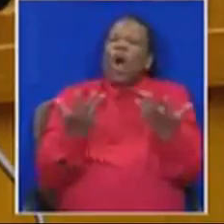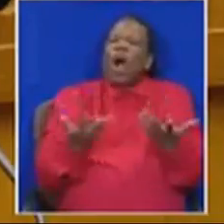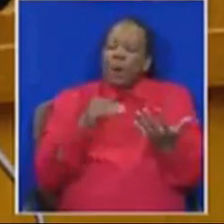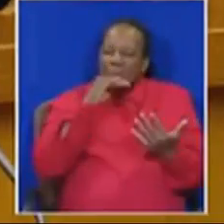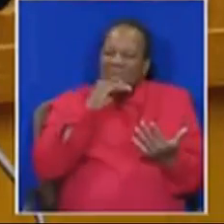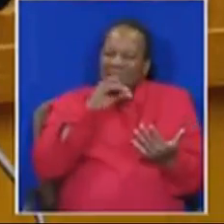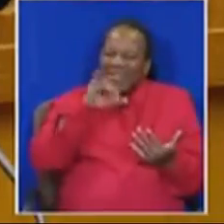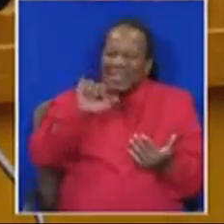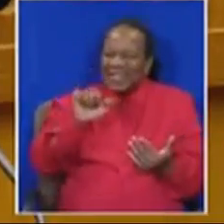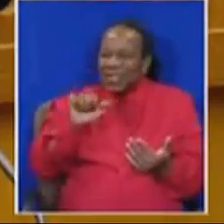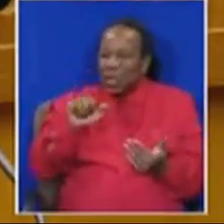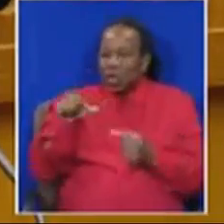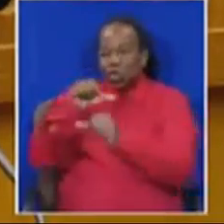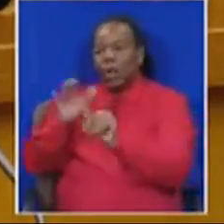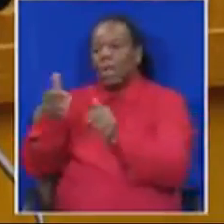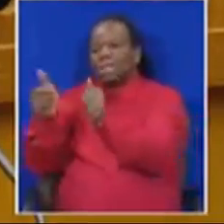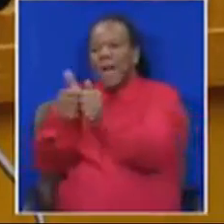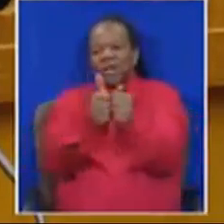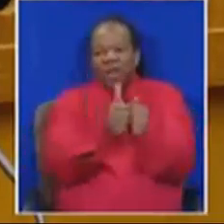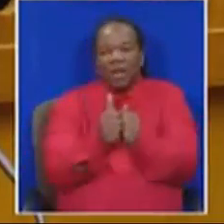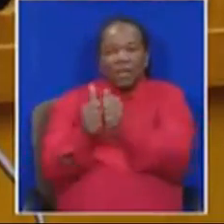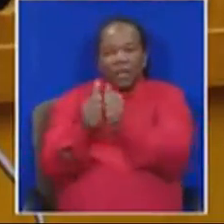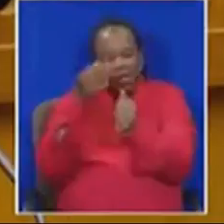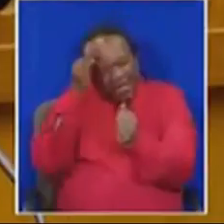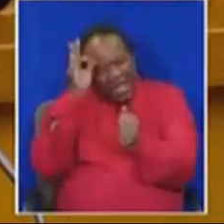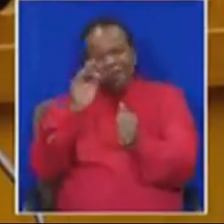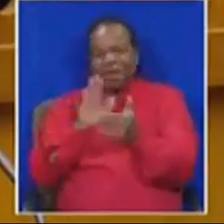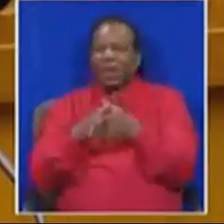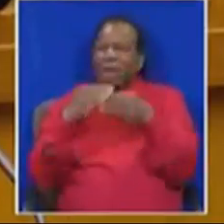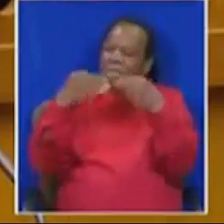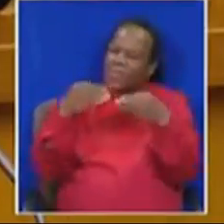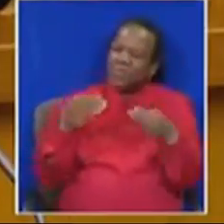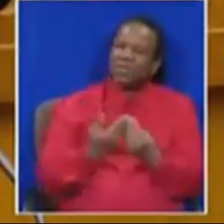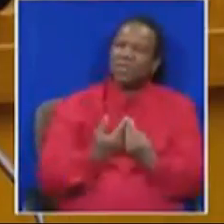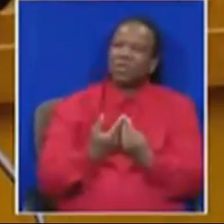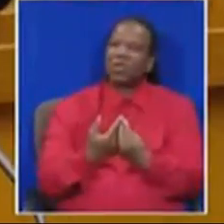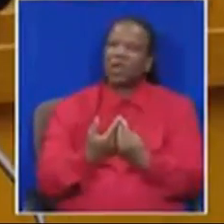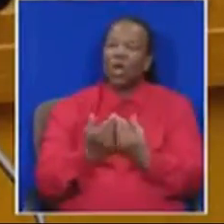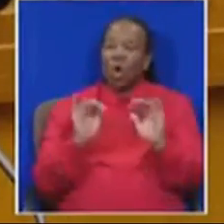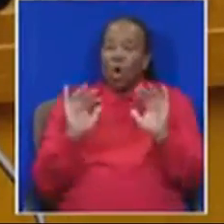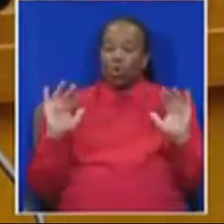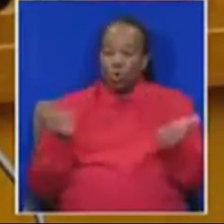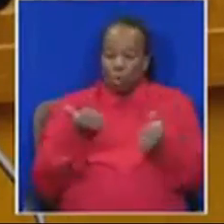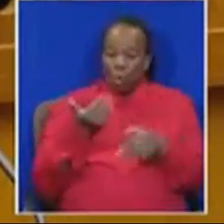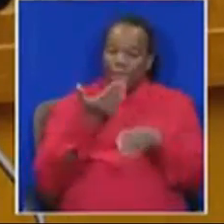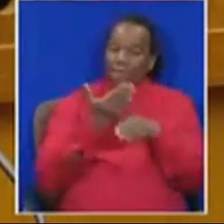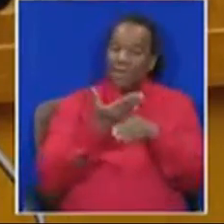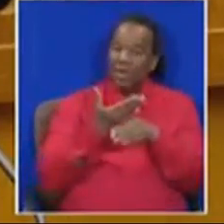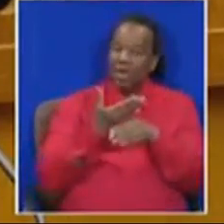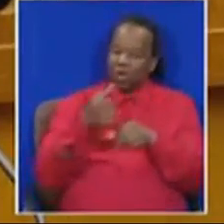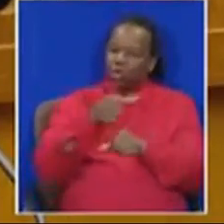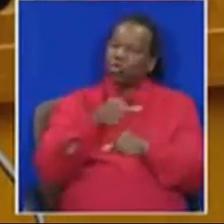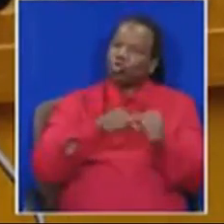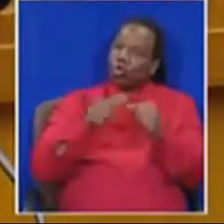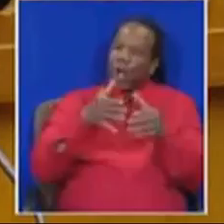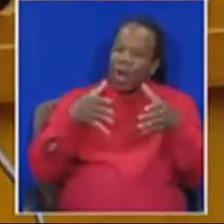partners in our country to collaborate in building a social compact on which we